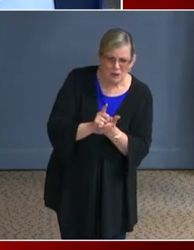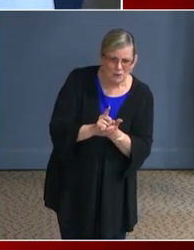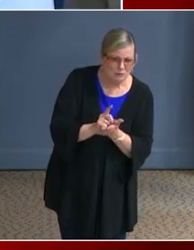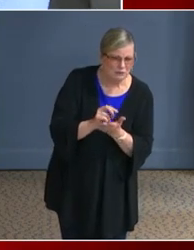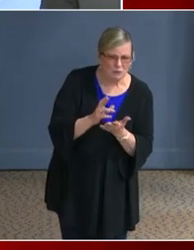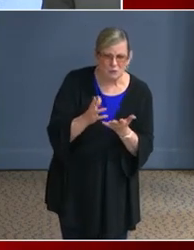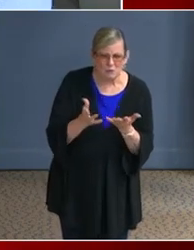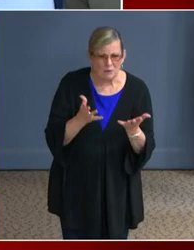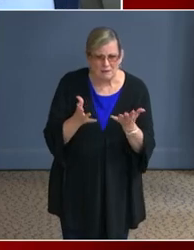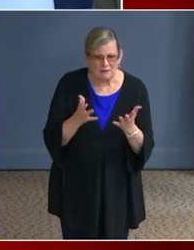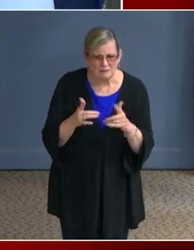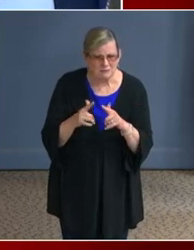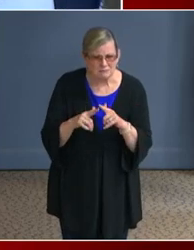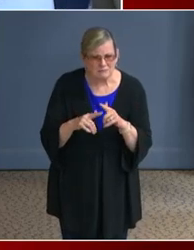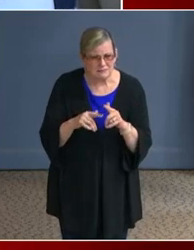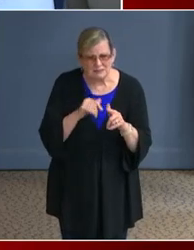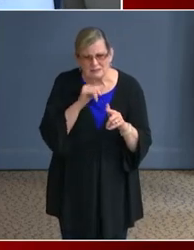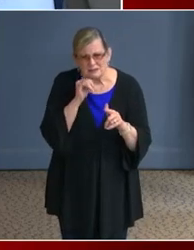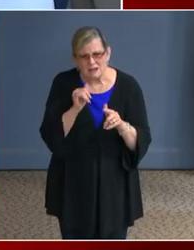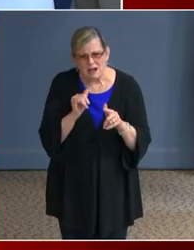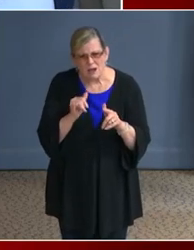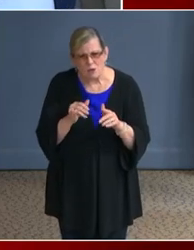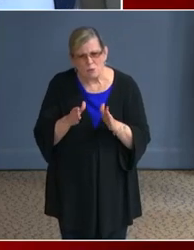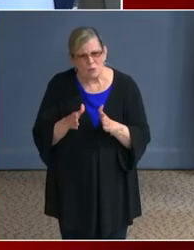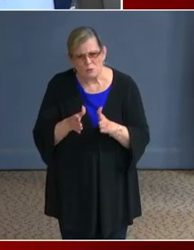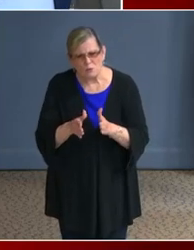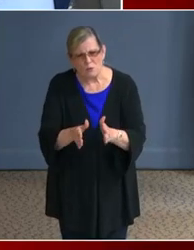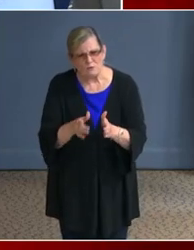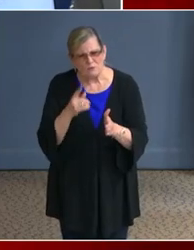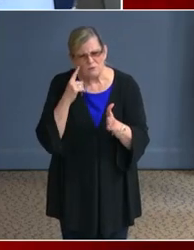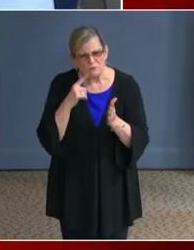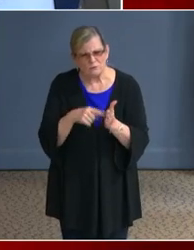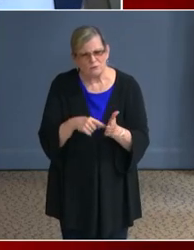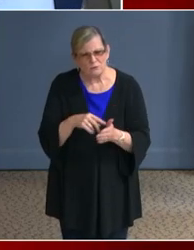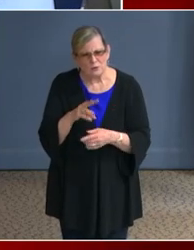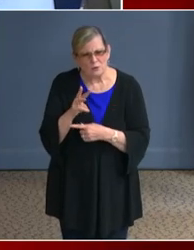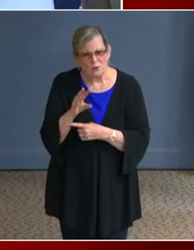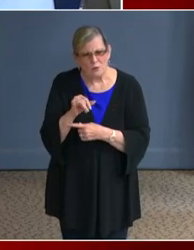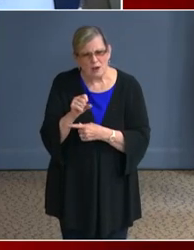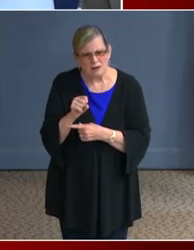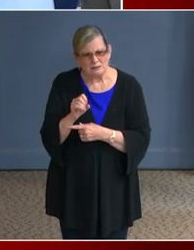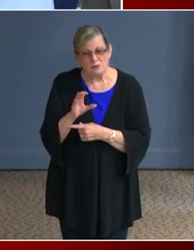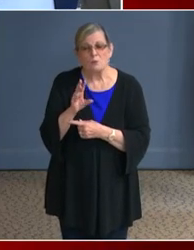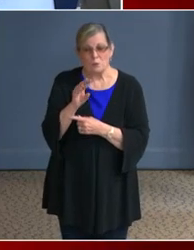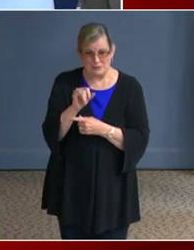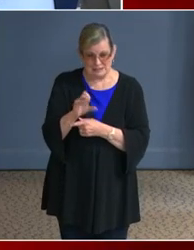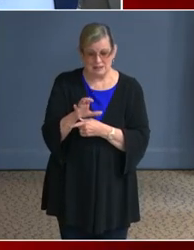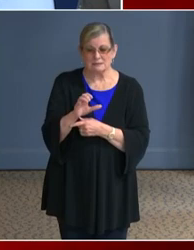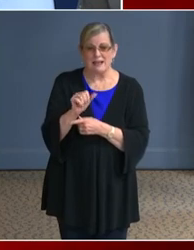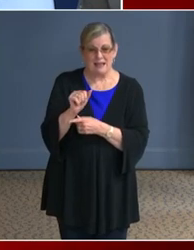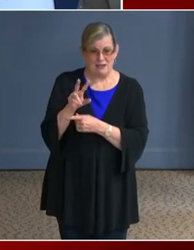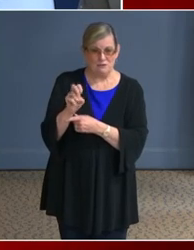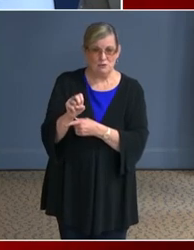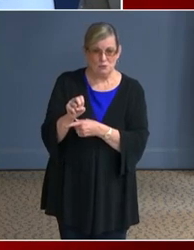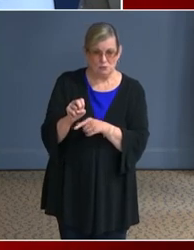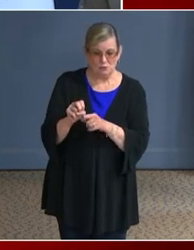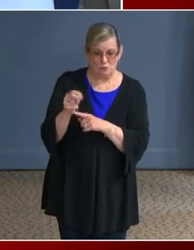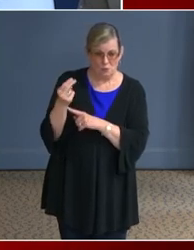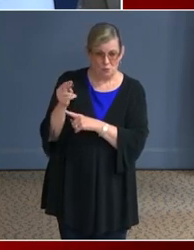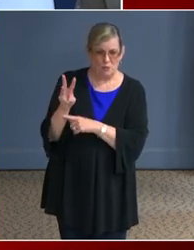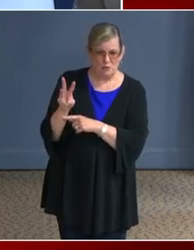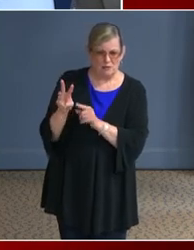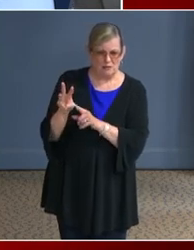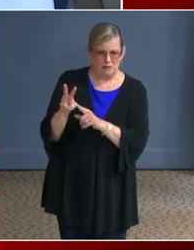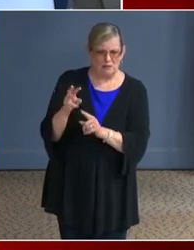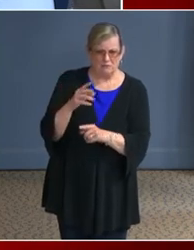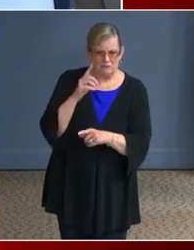And not like roads, for example, like Wisconsin Avenue Northwest, can get pretty clogged during the day. And right now,